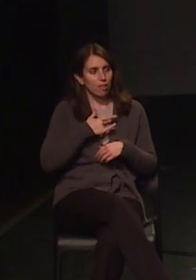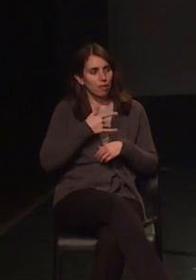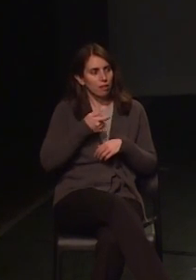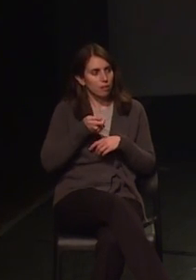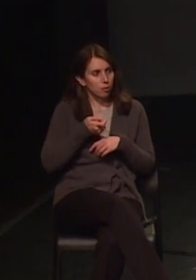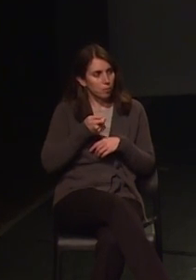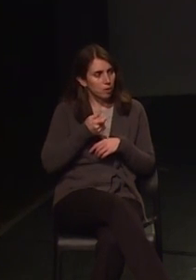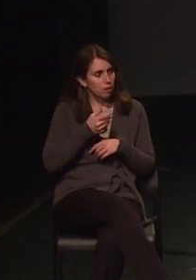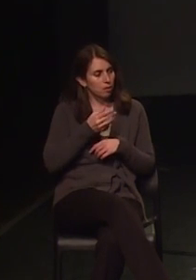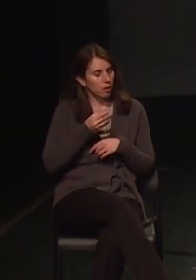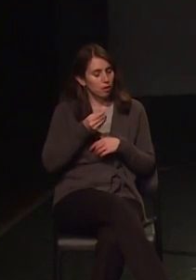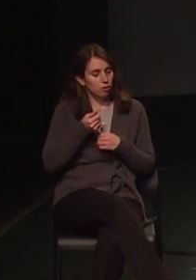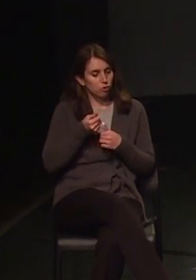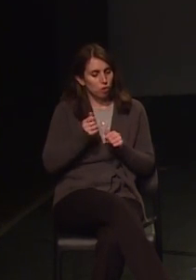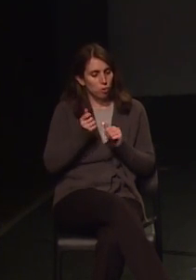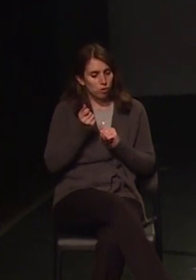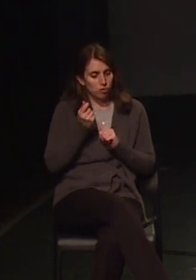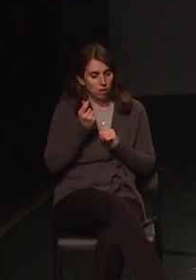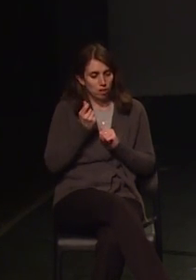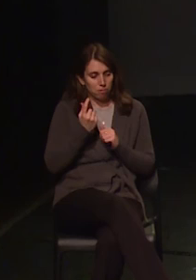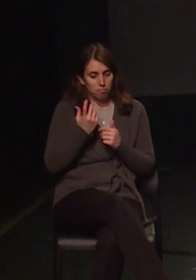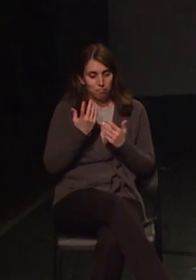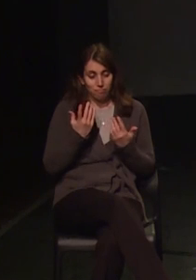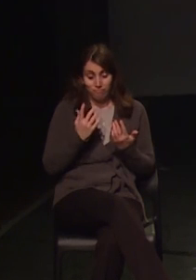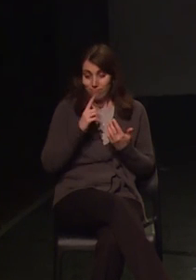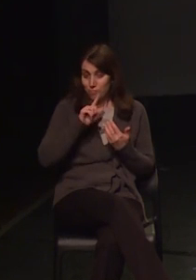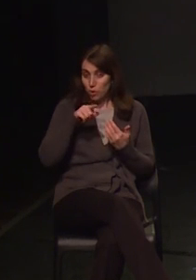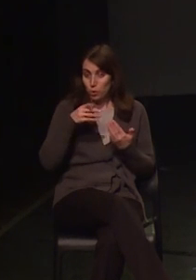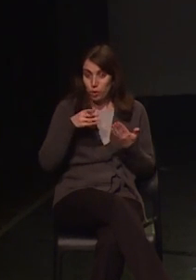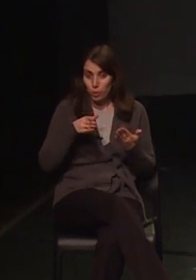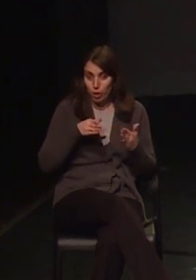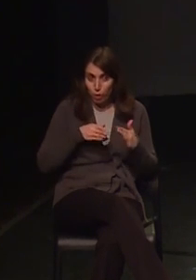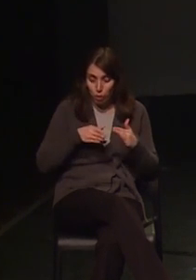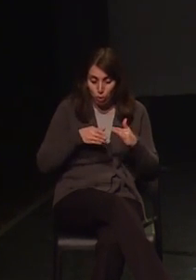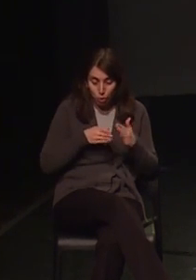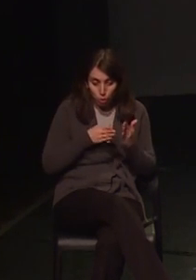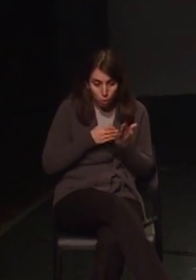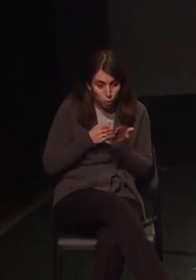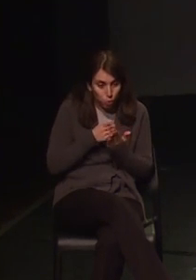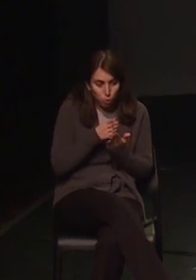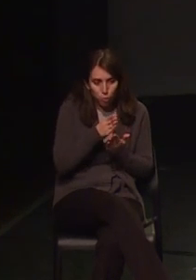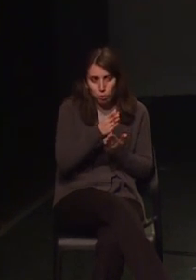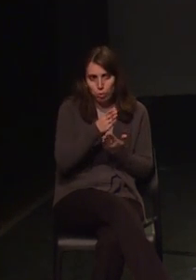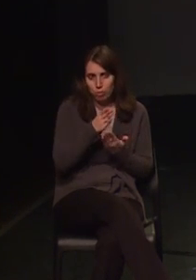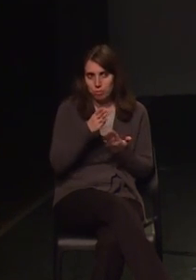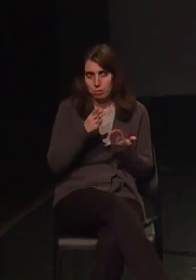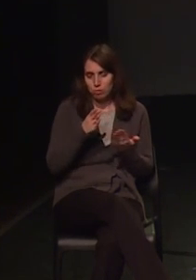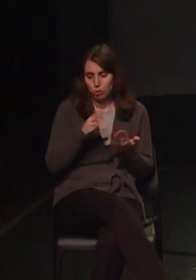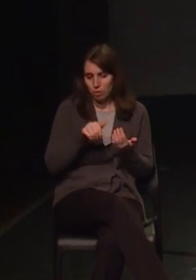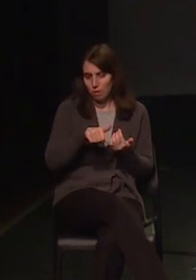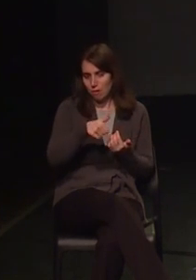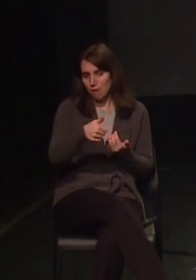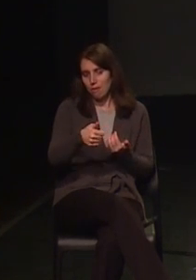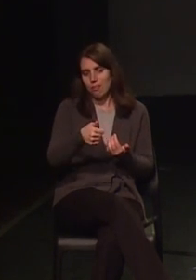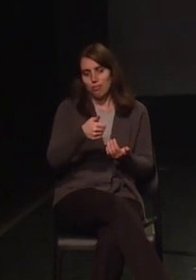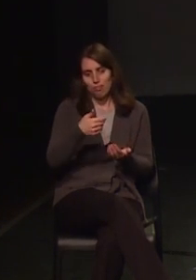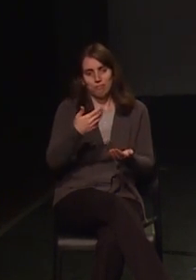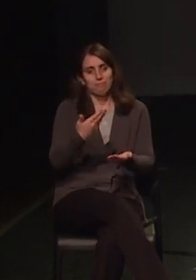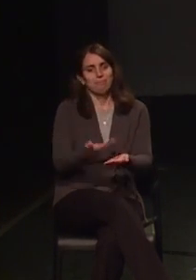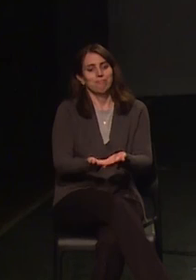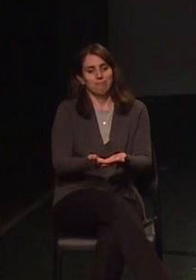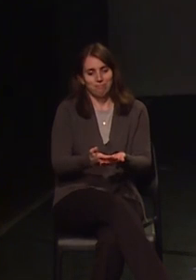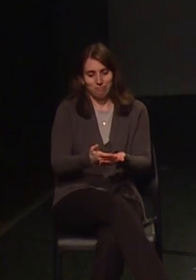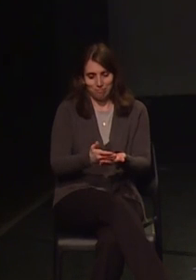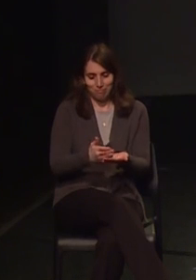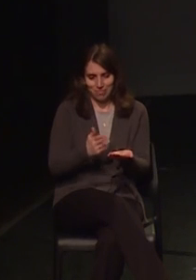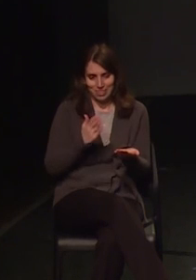to understand that truly the only way through or to the other side of the discomfort is through it, in fact. And